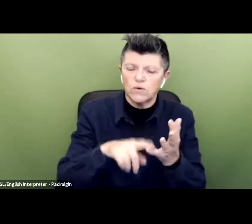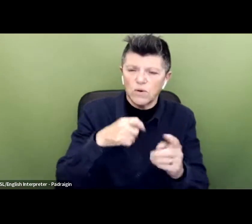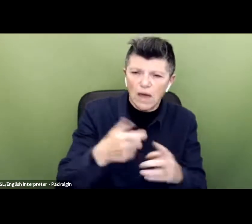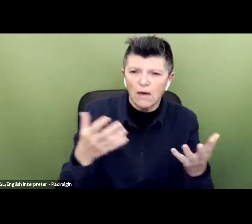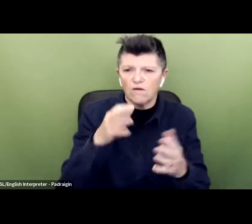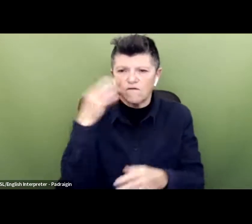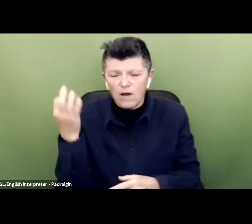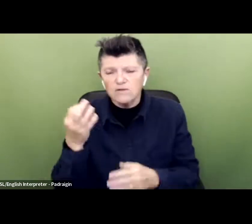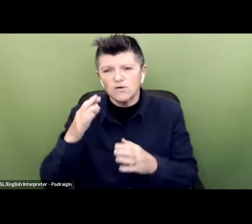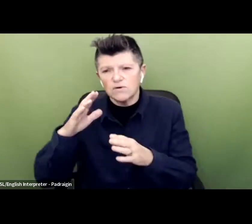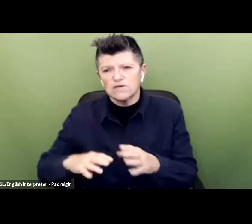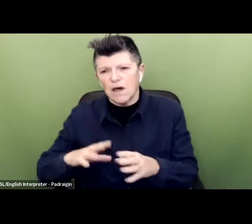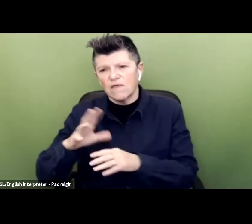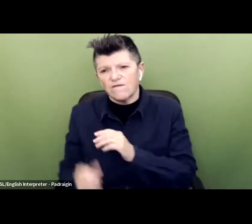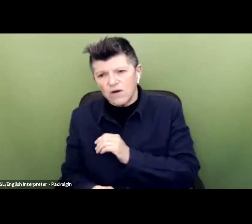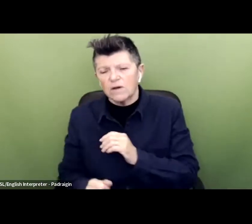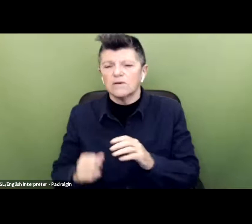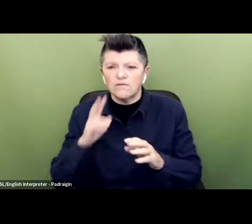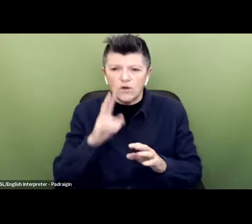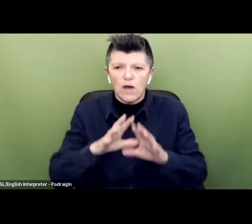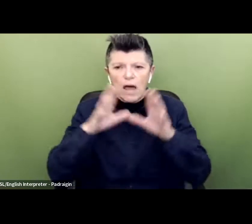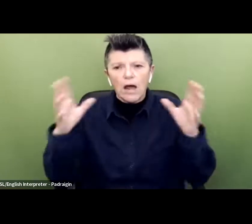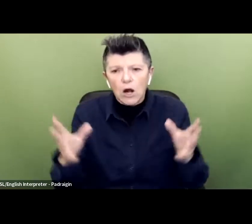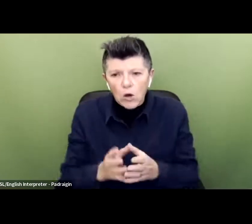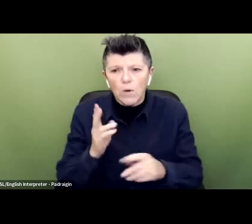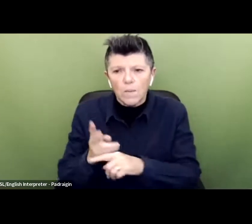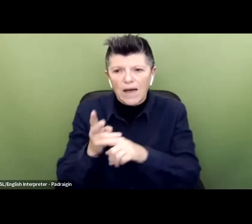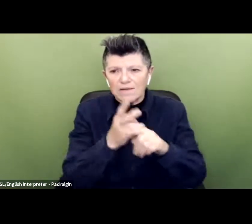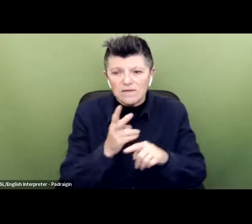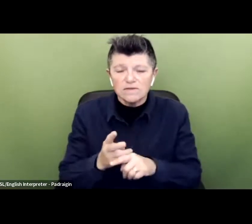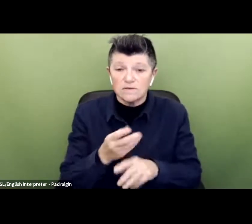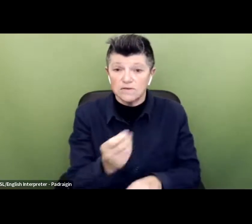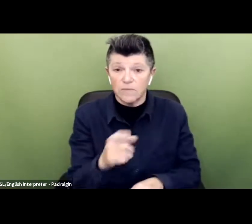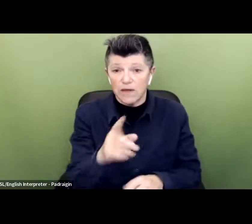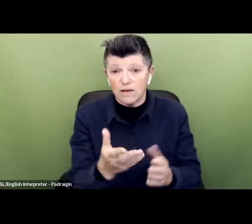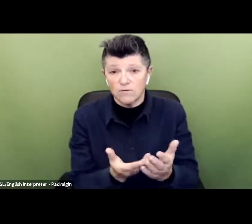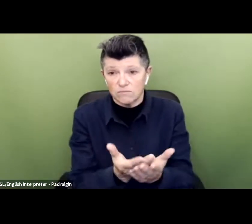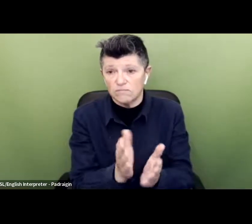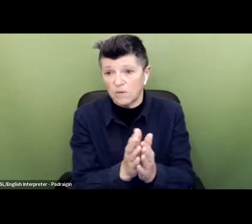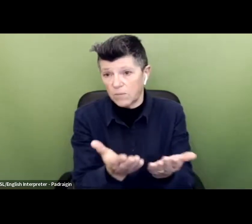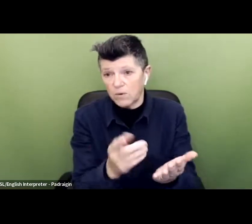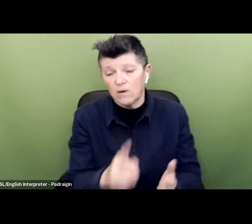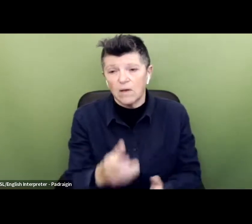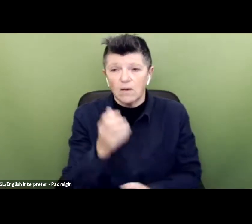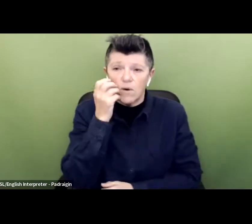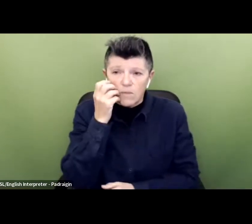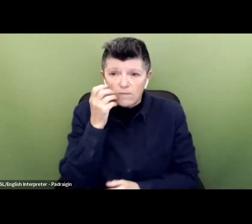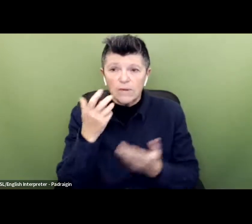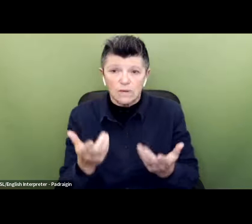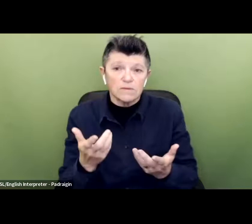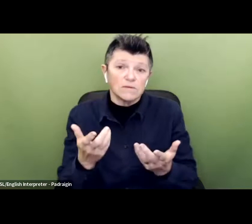You've got to look at the global patterns, and some of the patterns you bring out here, mobile phones are now pretty much a universal thing in the